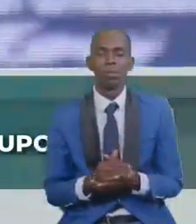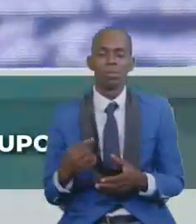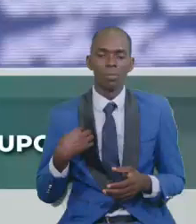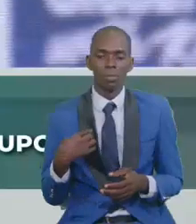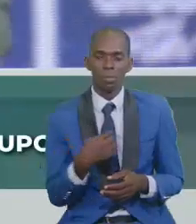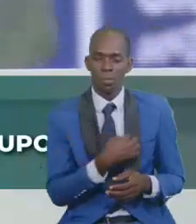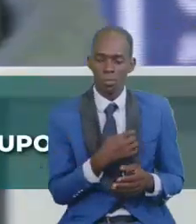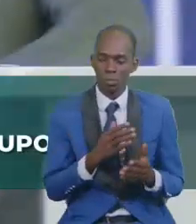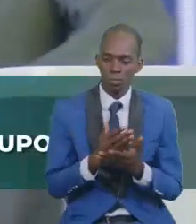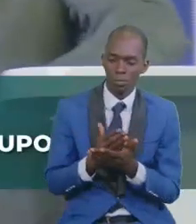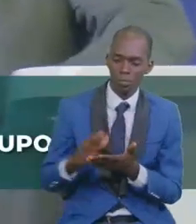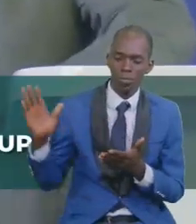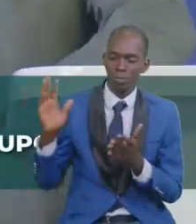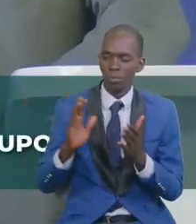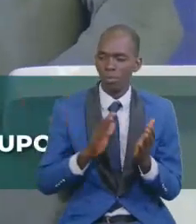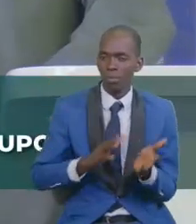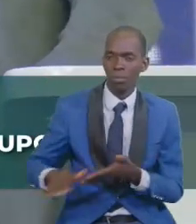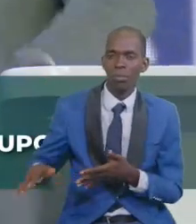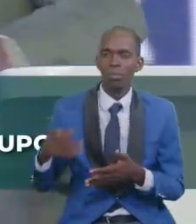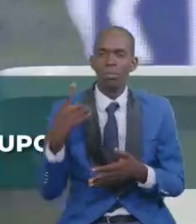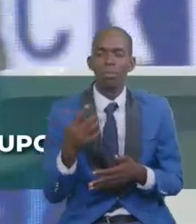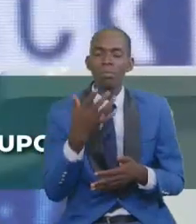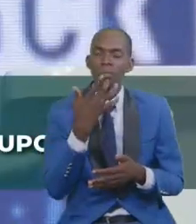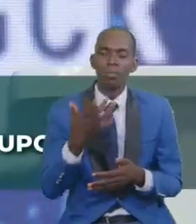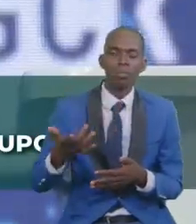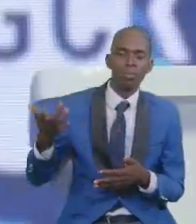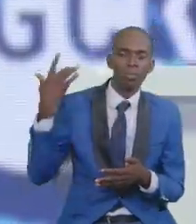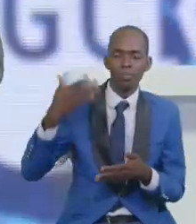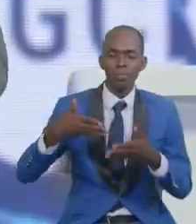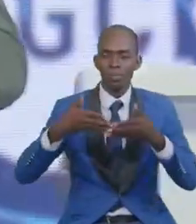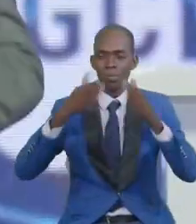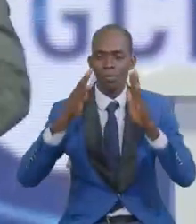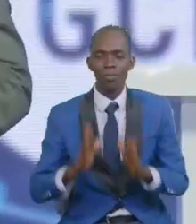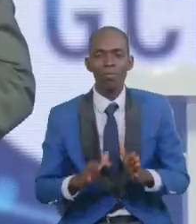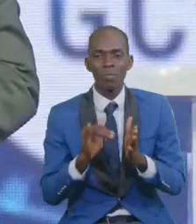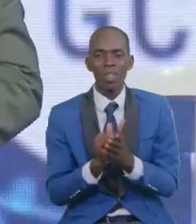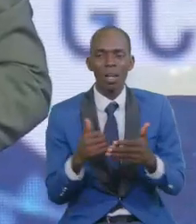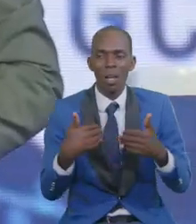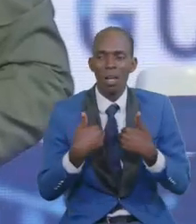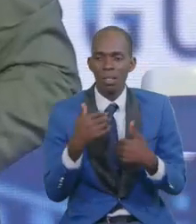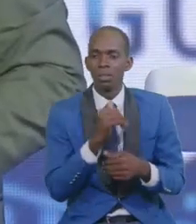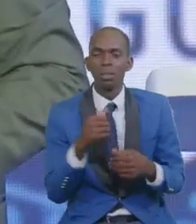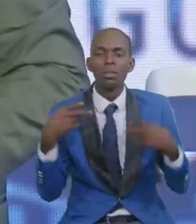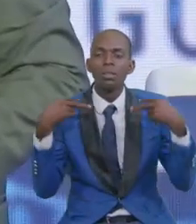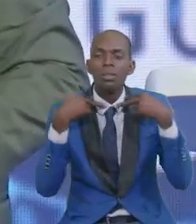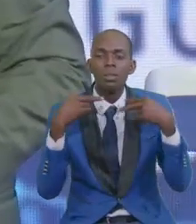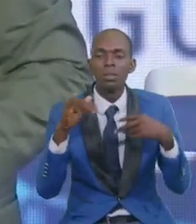we reject the former master that had a yoke on us.